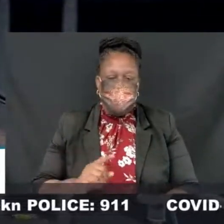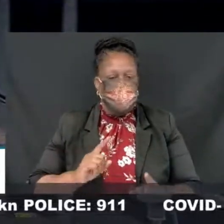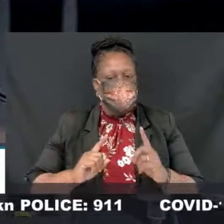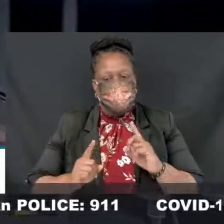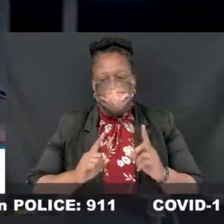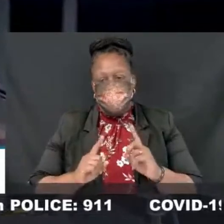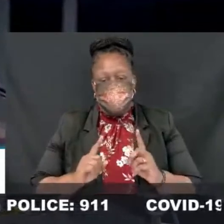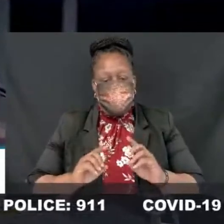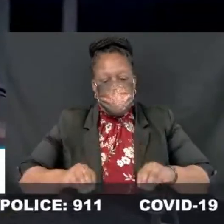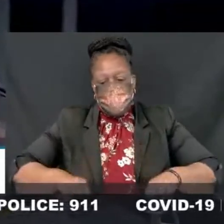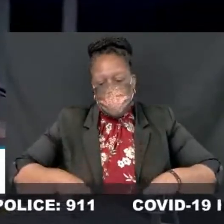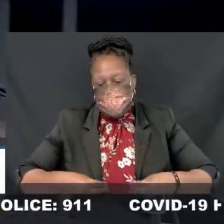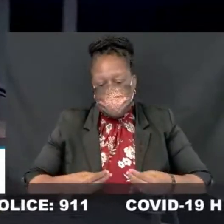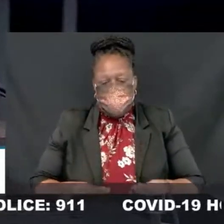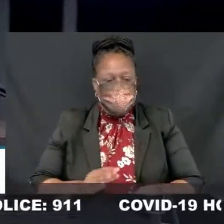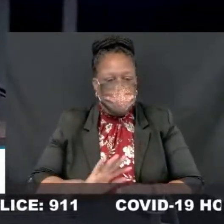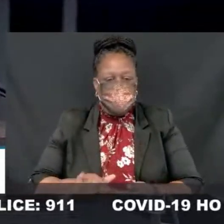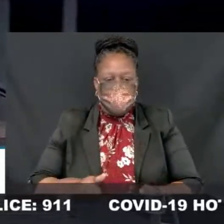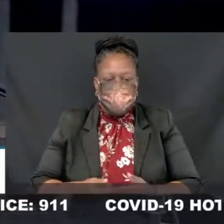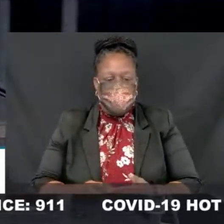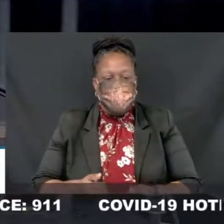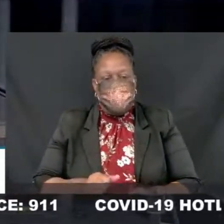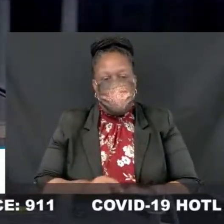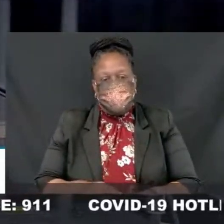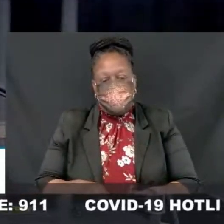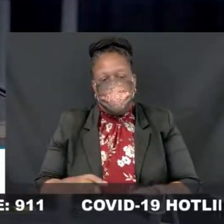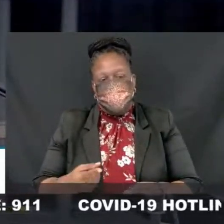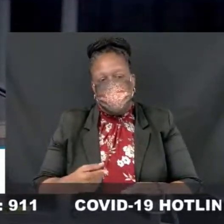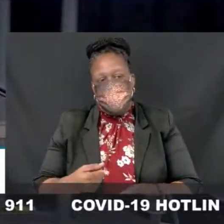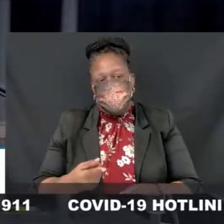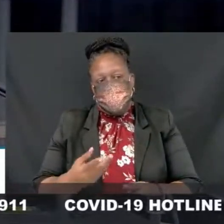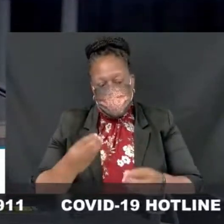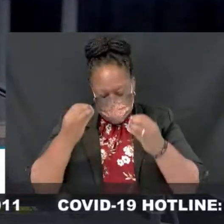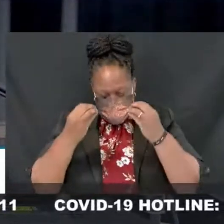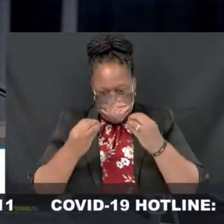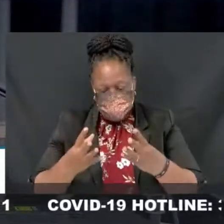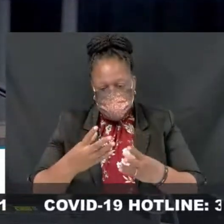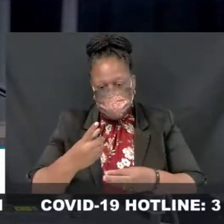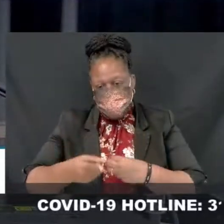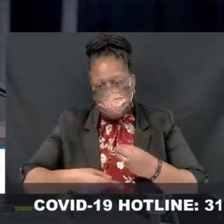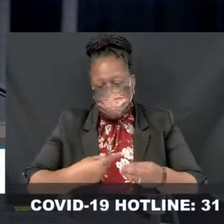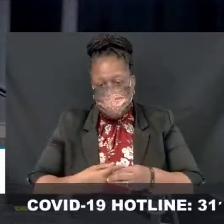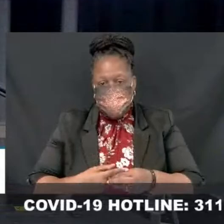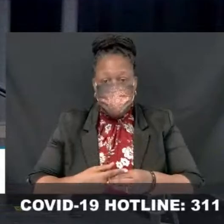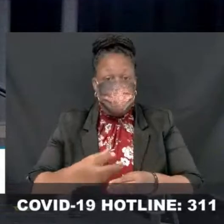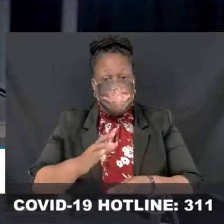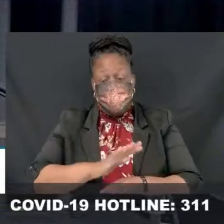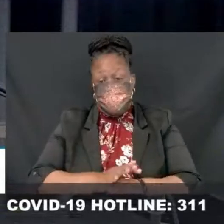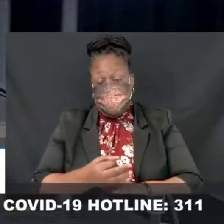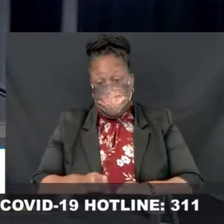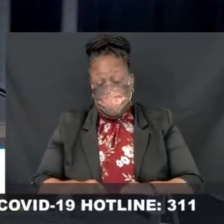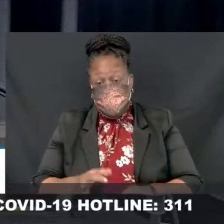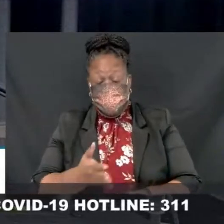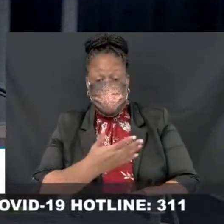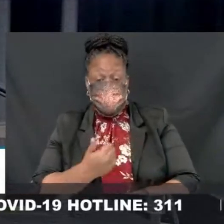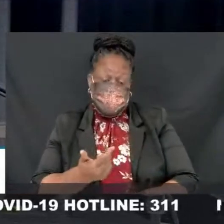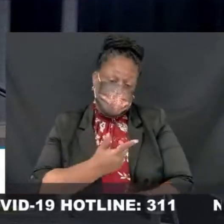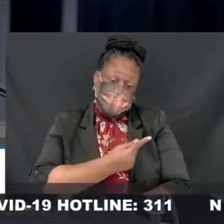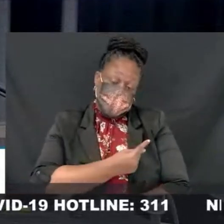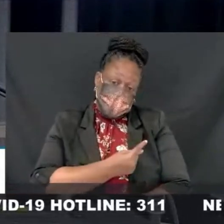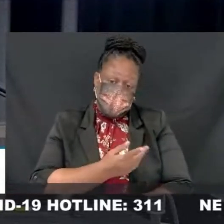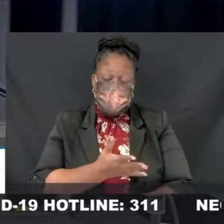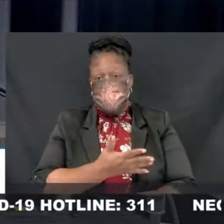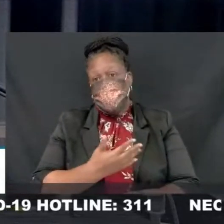you the latest scientific information regarding the virus and the vaccines. And you've listened,